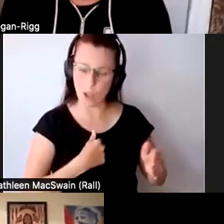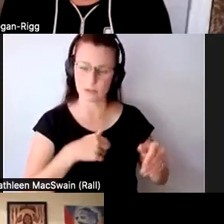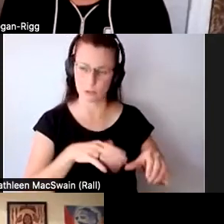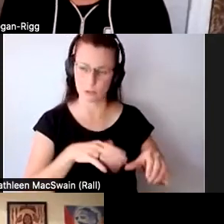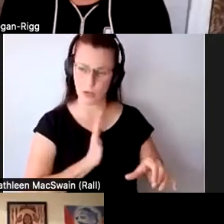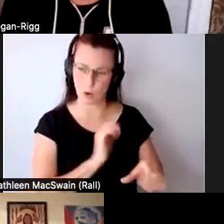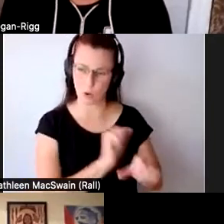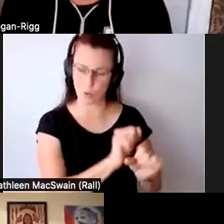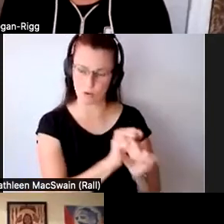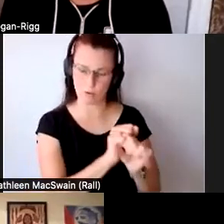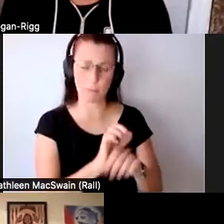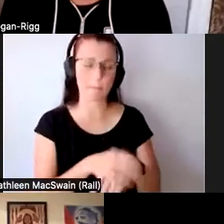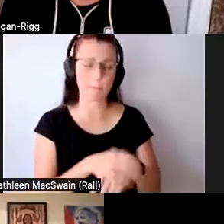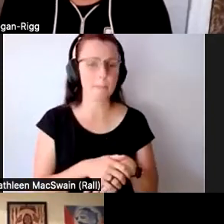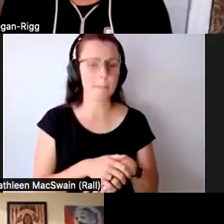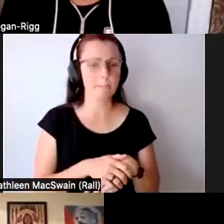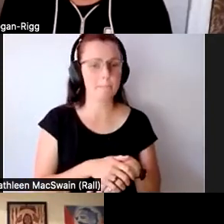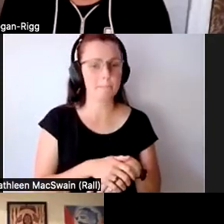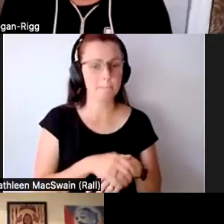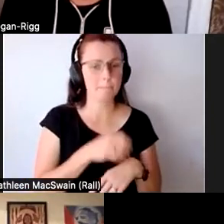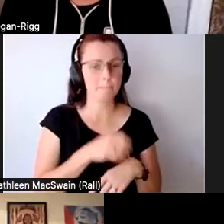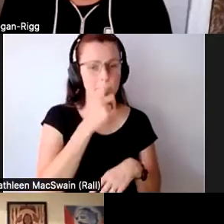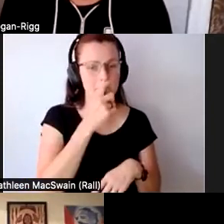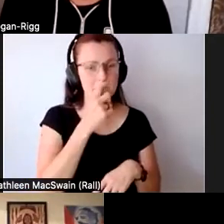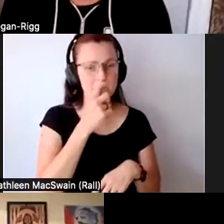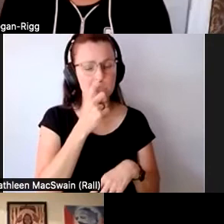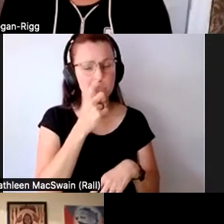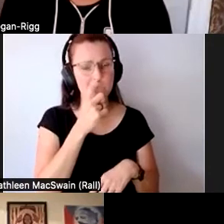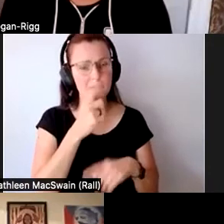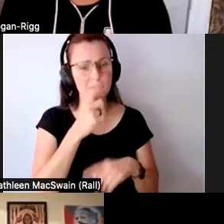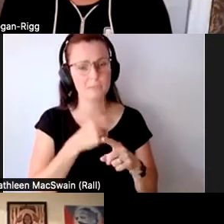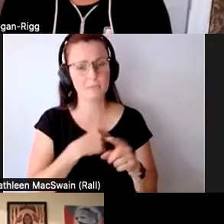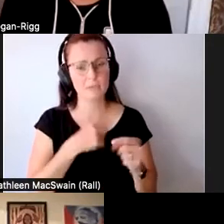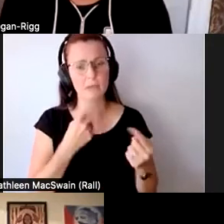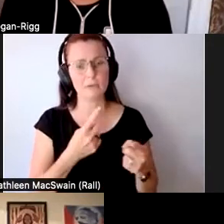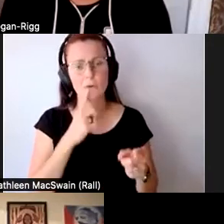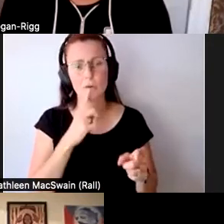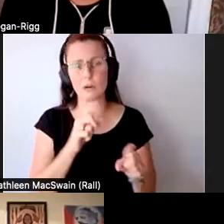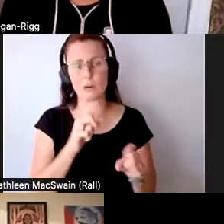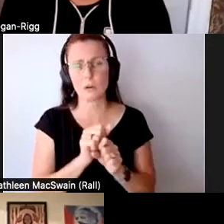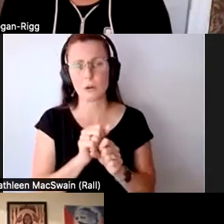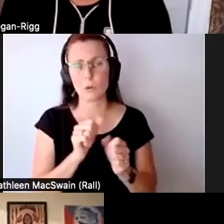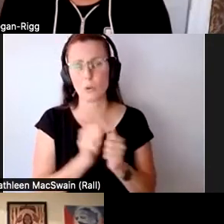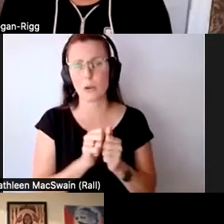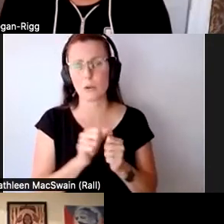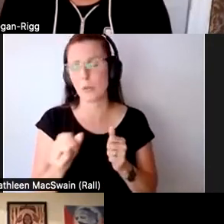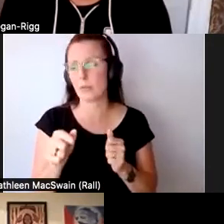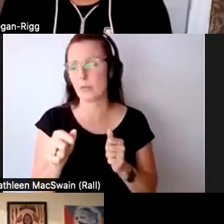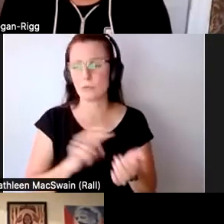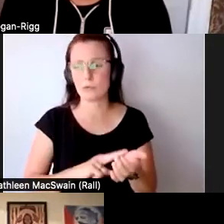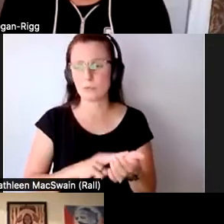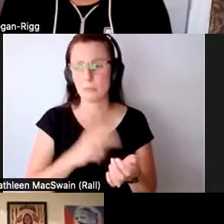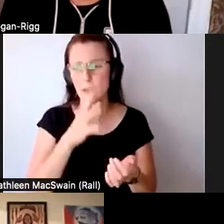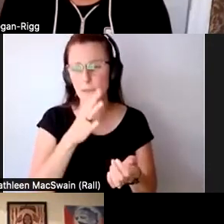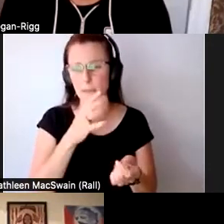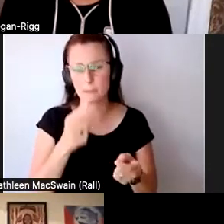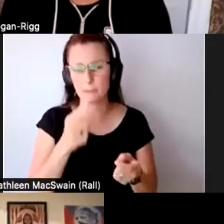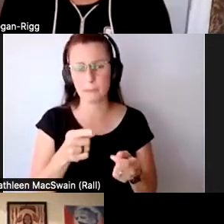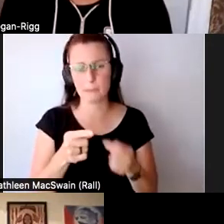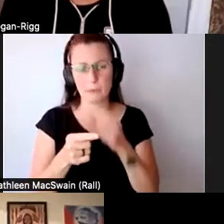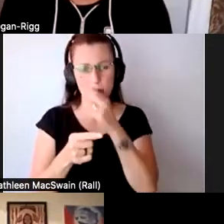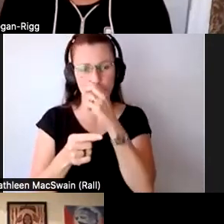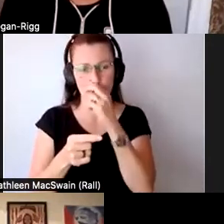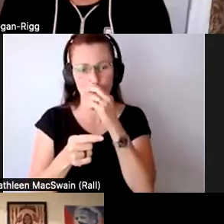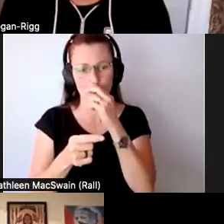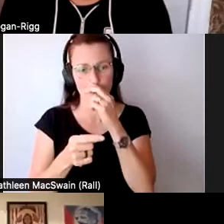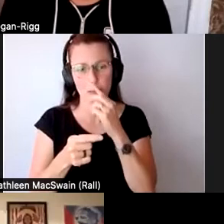grew up with a mom who was an RN in New York City for 40 years. I spent many, many, many, many days doing homework in the ER